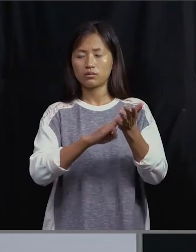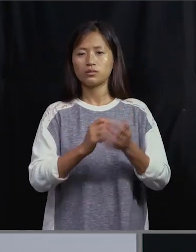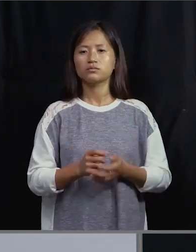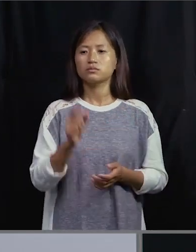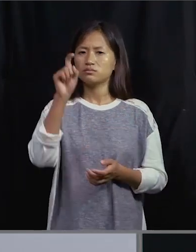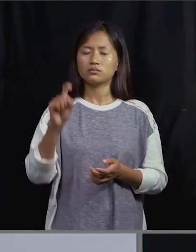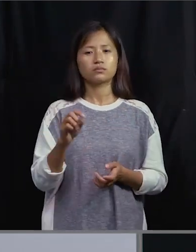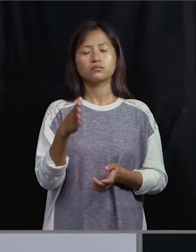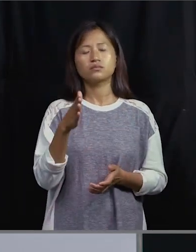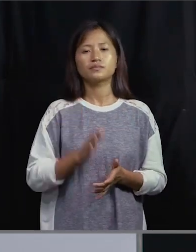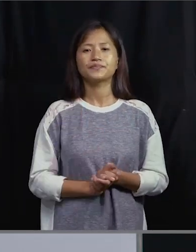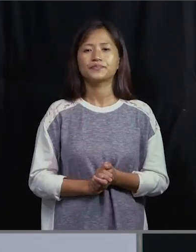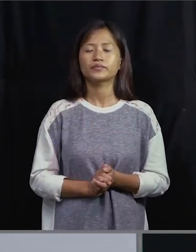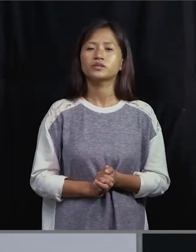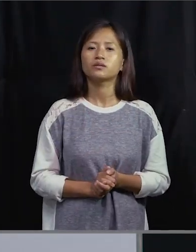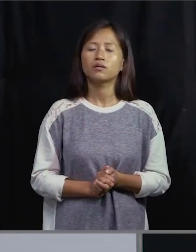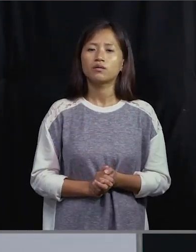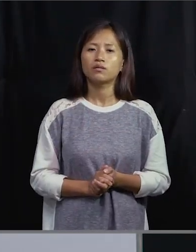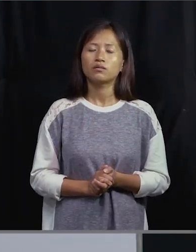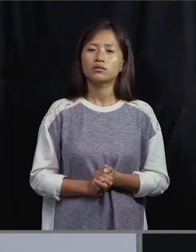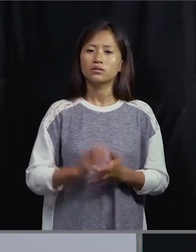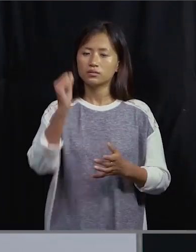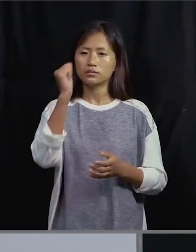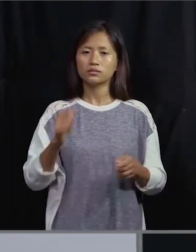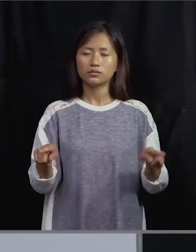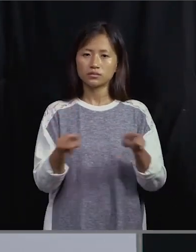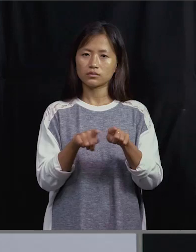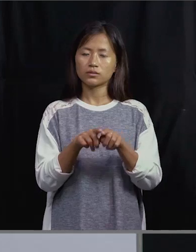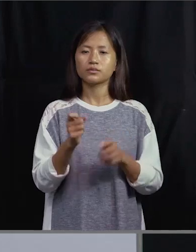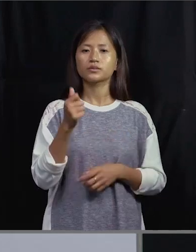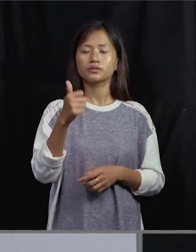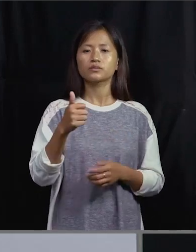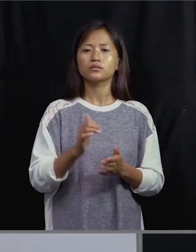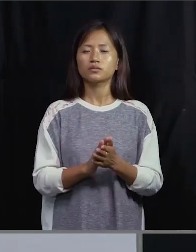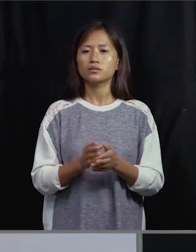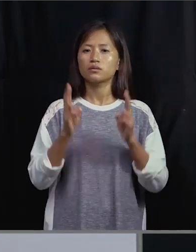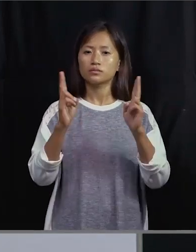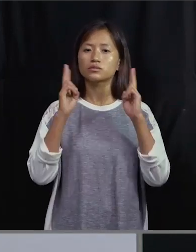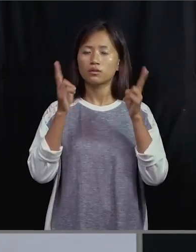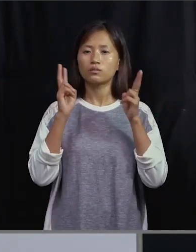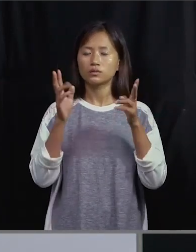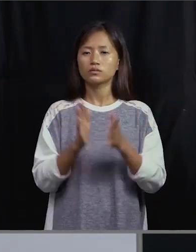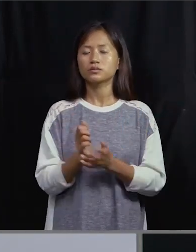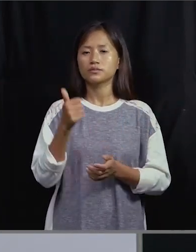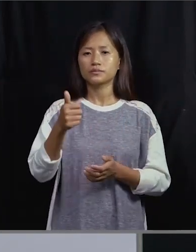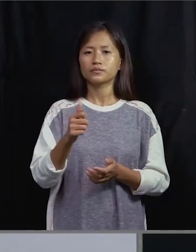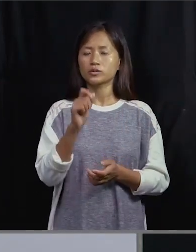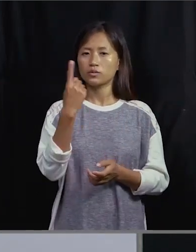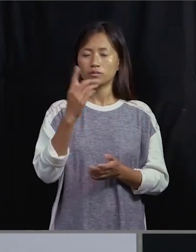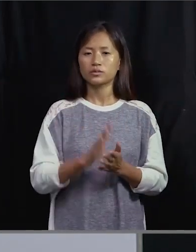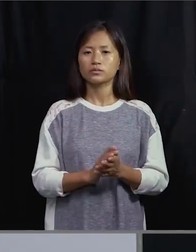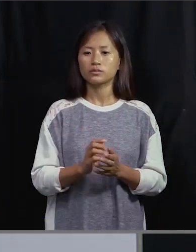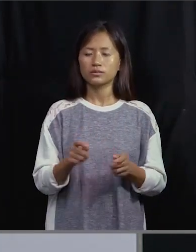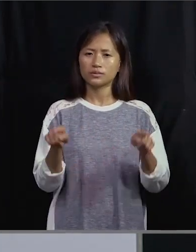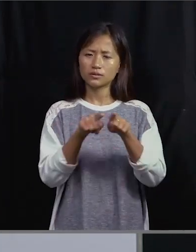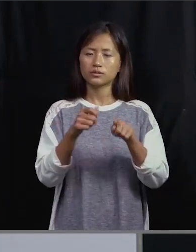this or not. So the same good can be a normal good for one person, and the same good